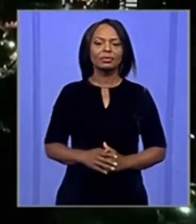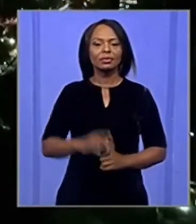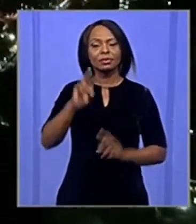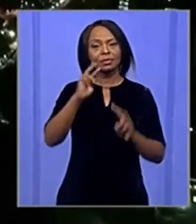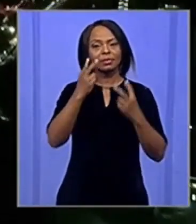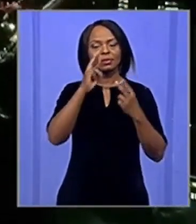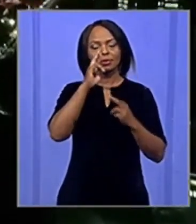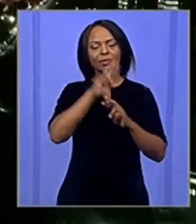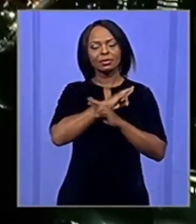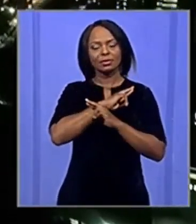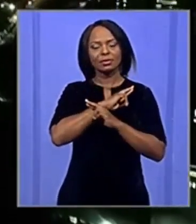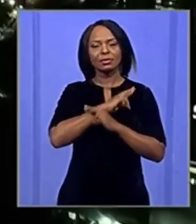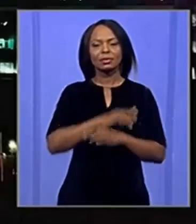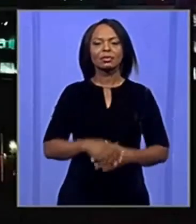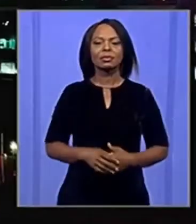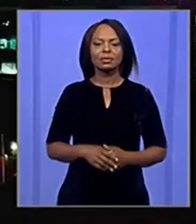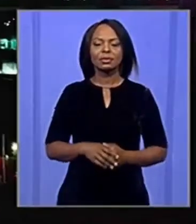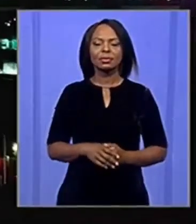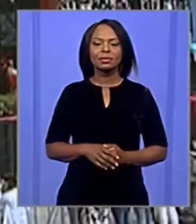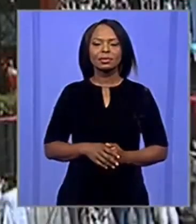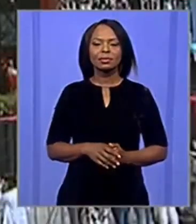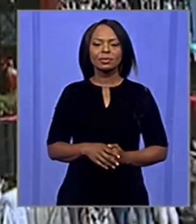iketle mmogo ka tshedimosetso.